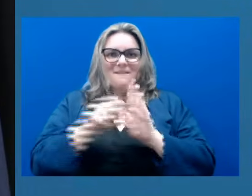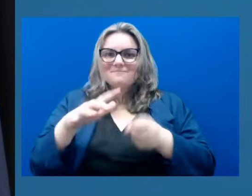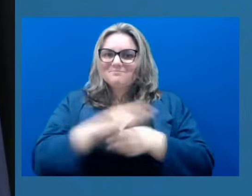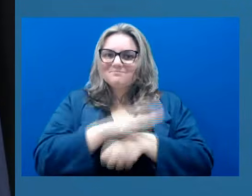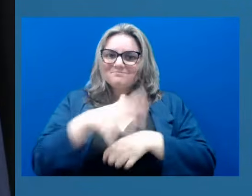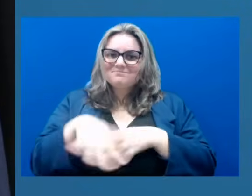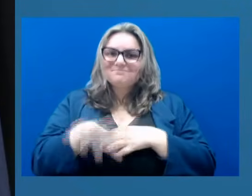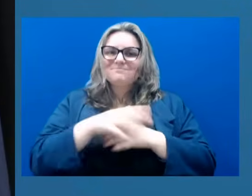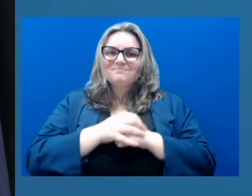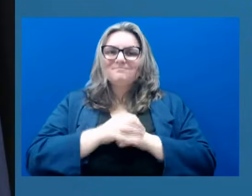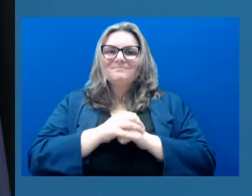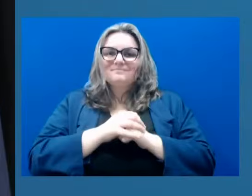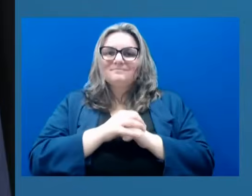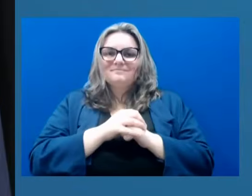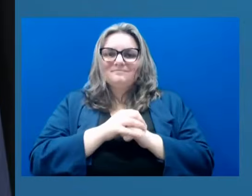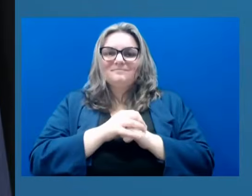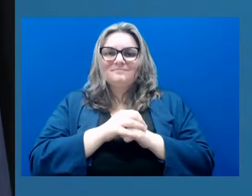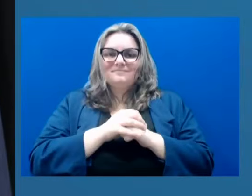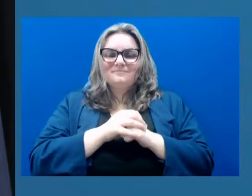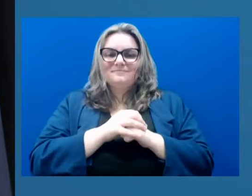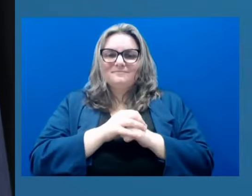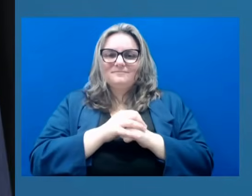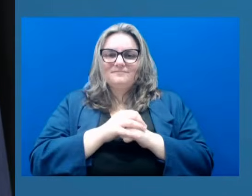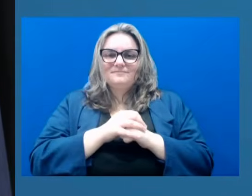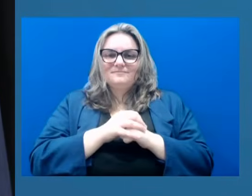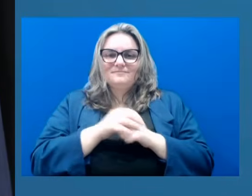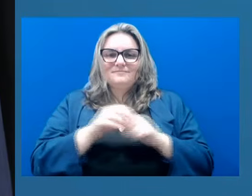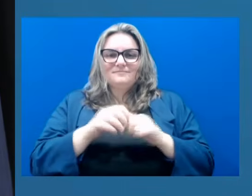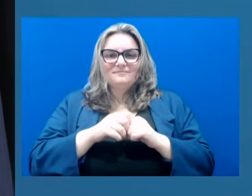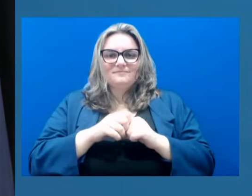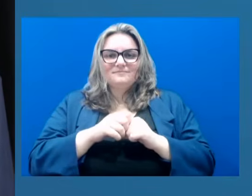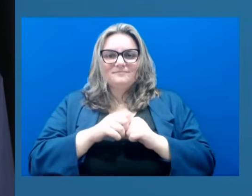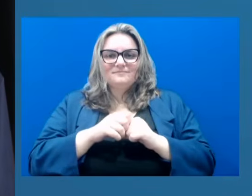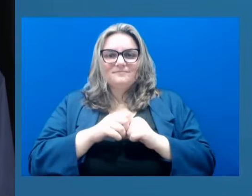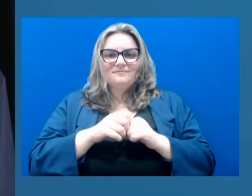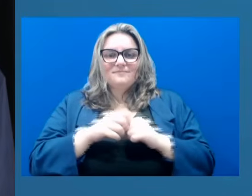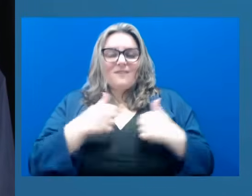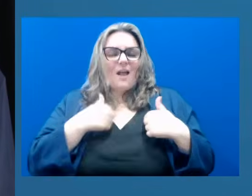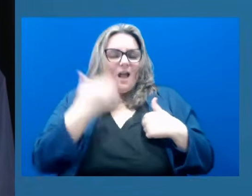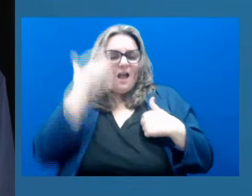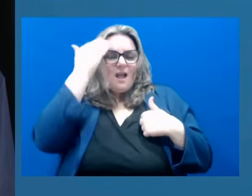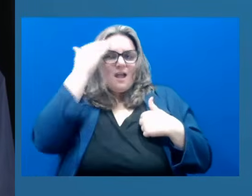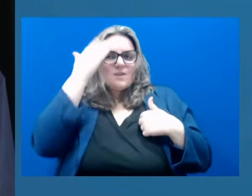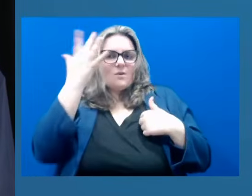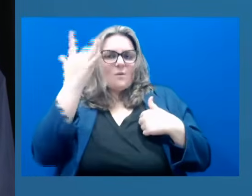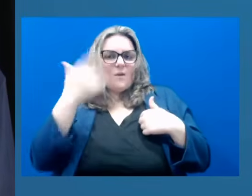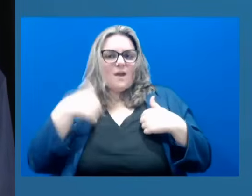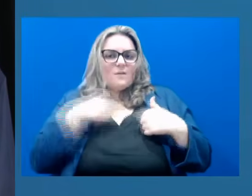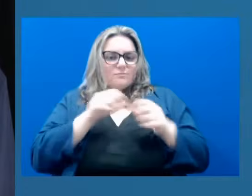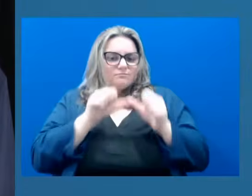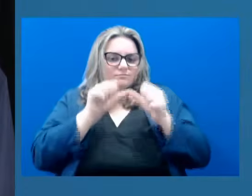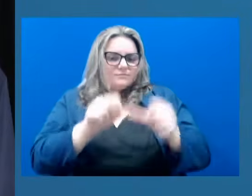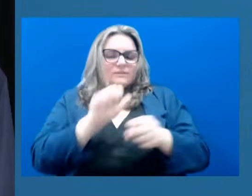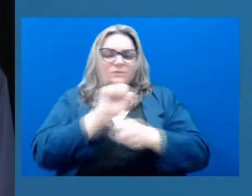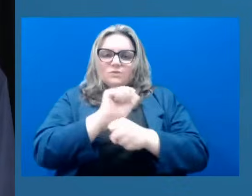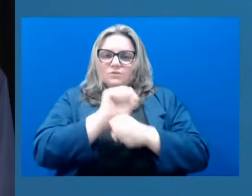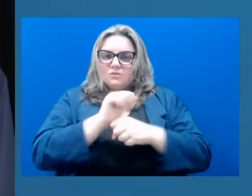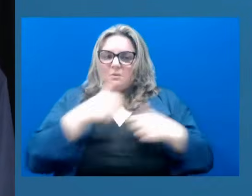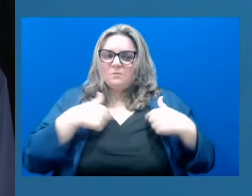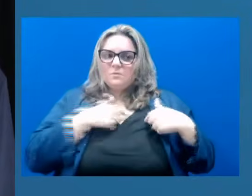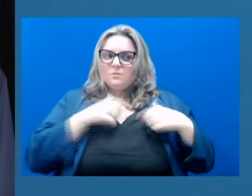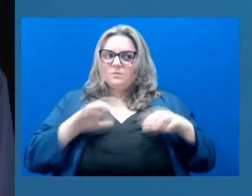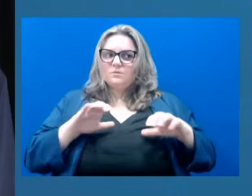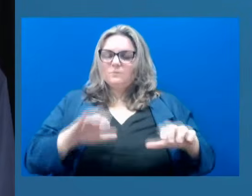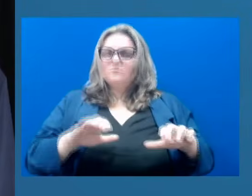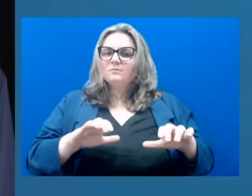that, you know, I know why we do what we do. And sometimes you don't always see the results of policies